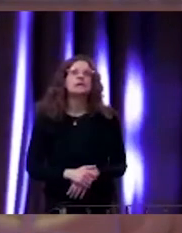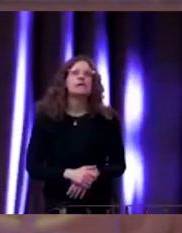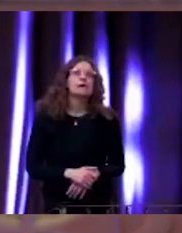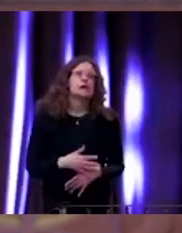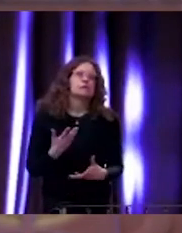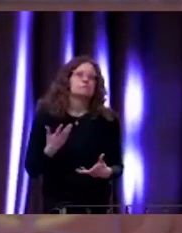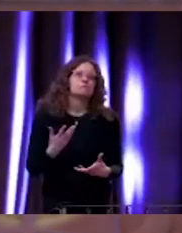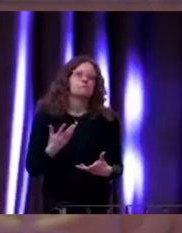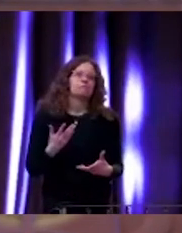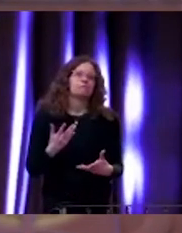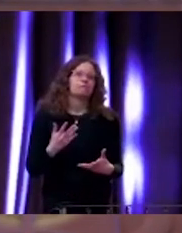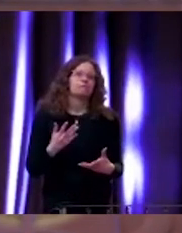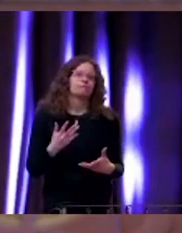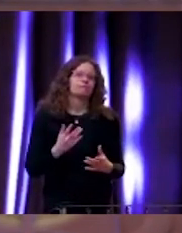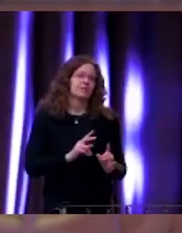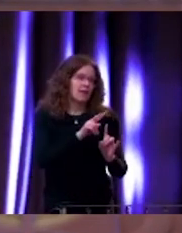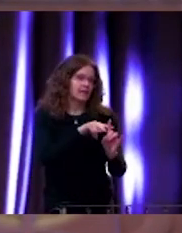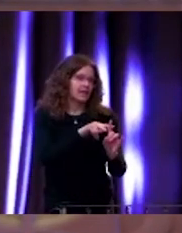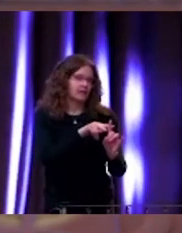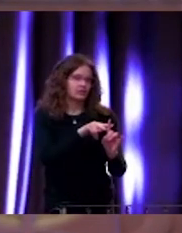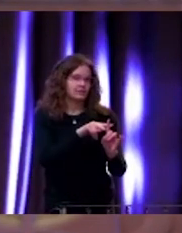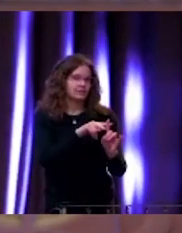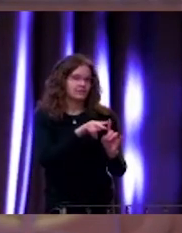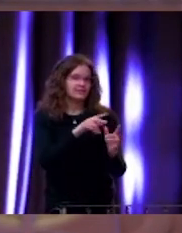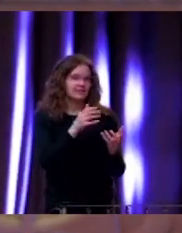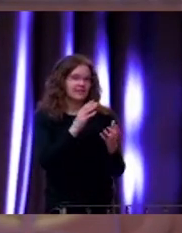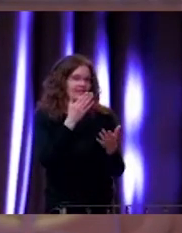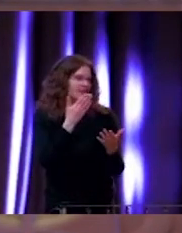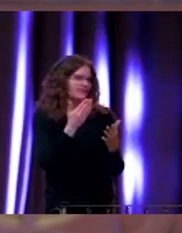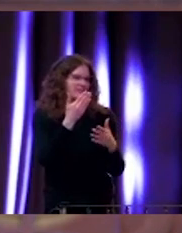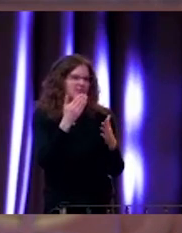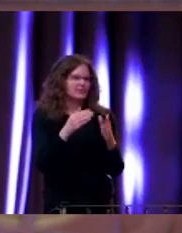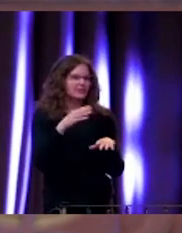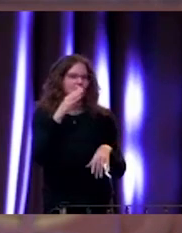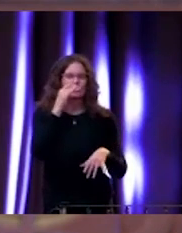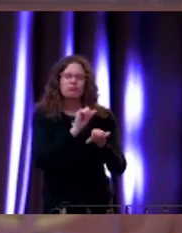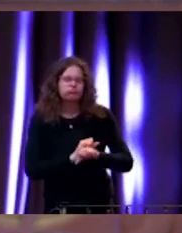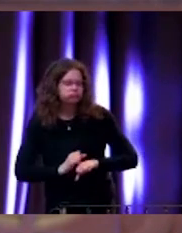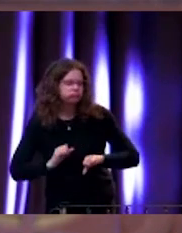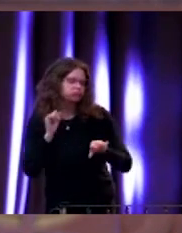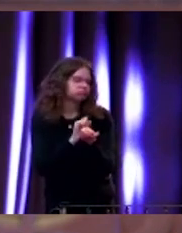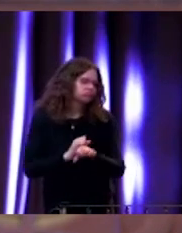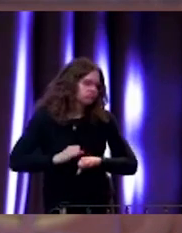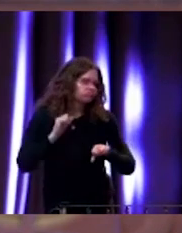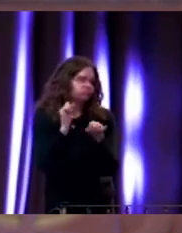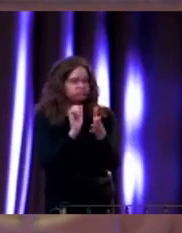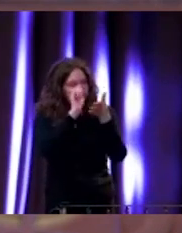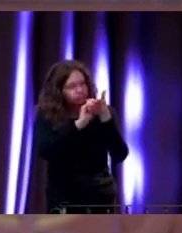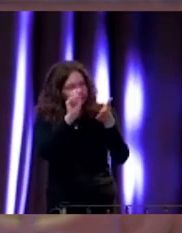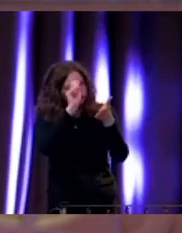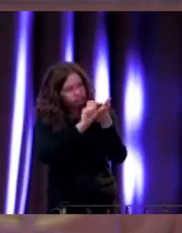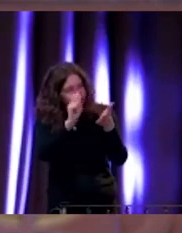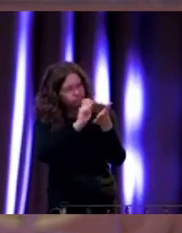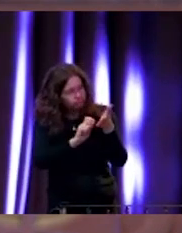you know, applicants that haven't clearly read the guidelines, and we know you labored right over this application and you submitted it,